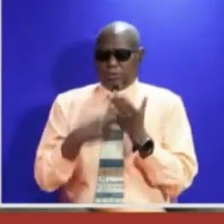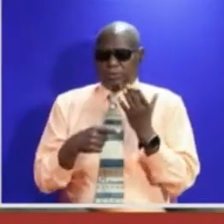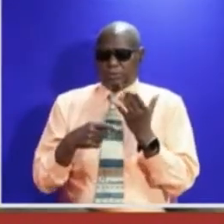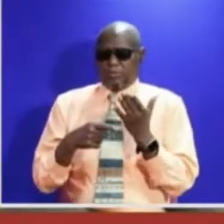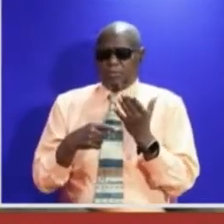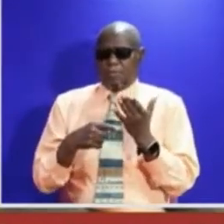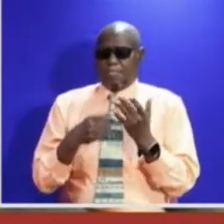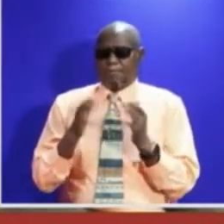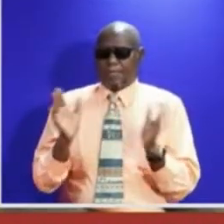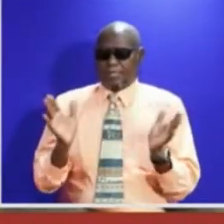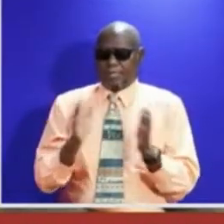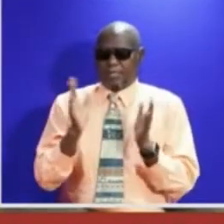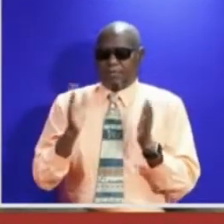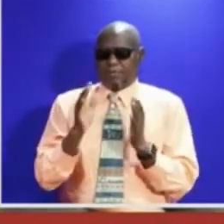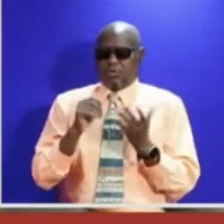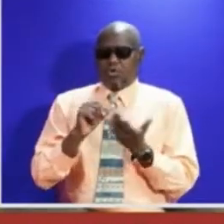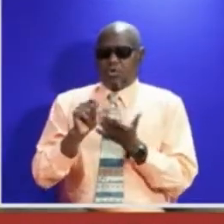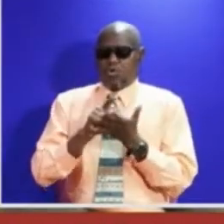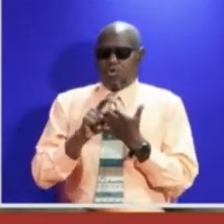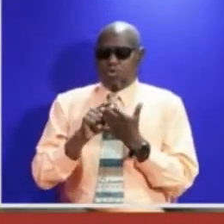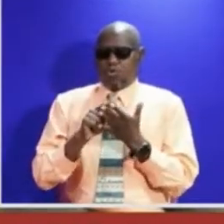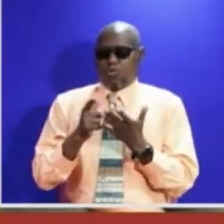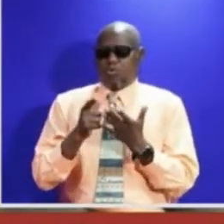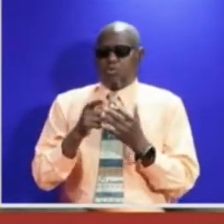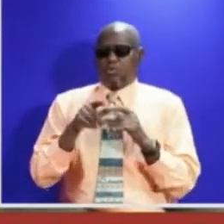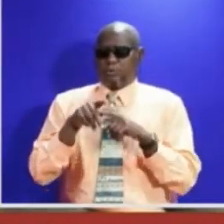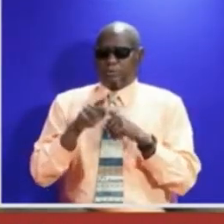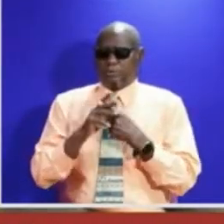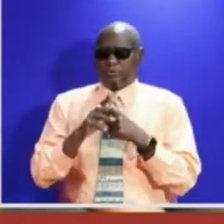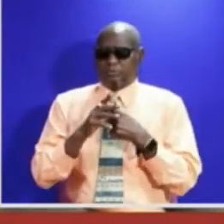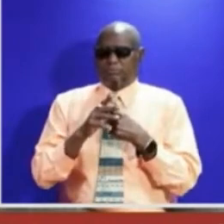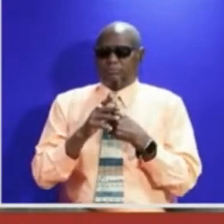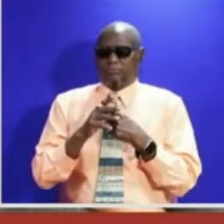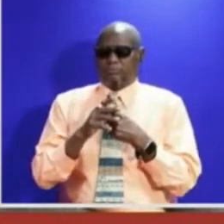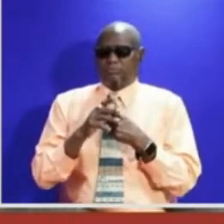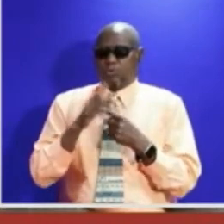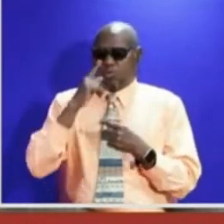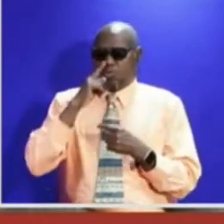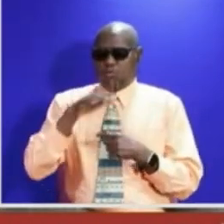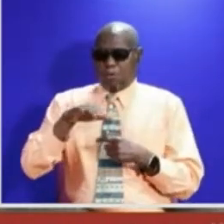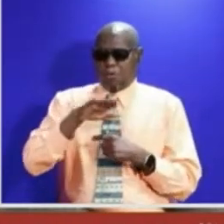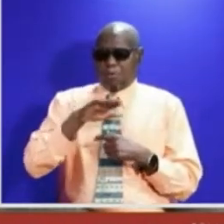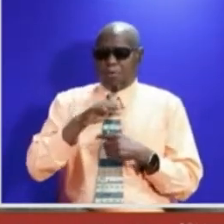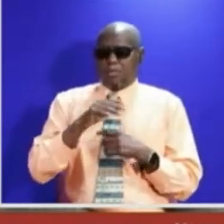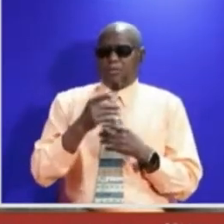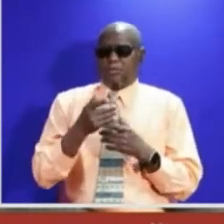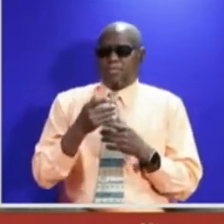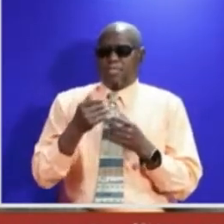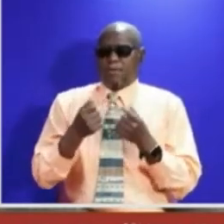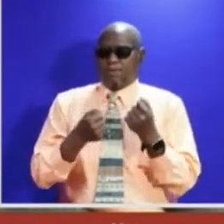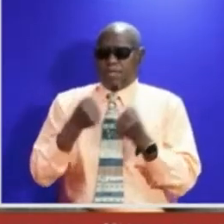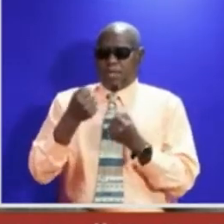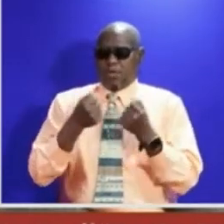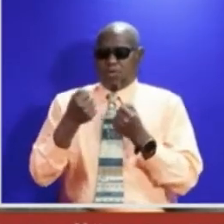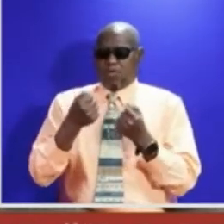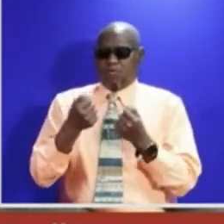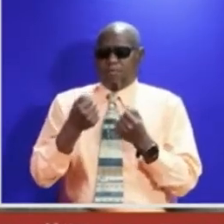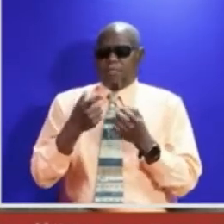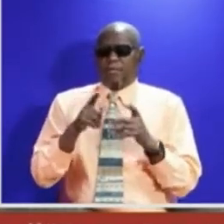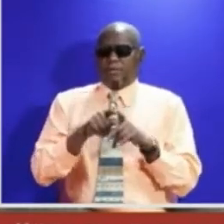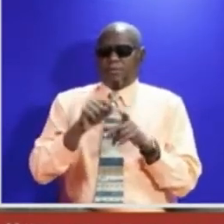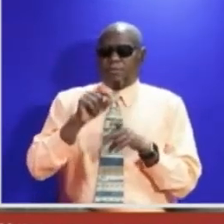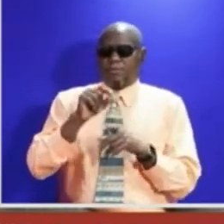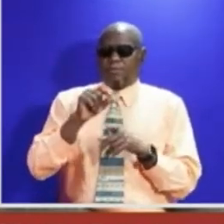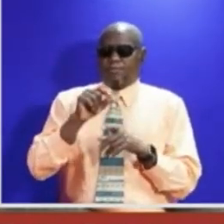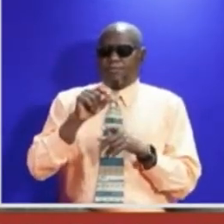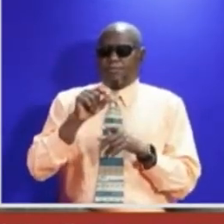been an encouragement to locally assemble special vehicles for tourism. And so the idea of which are the land cruisers.